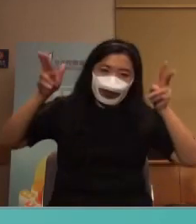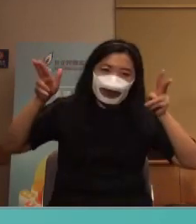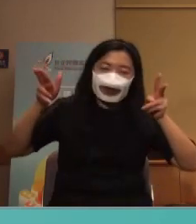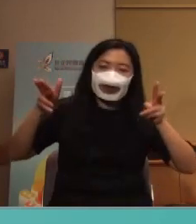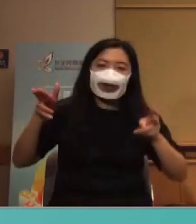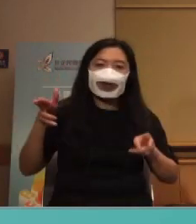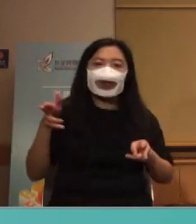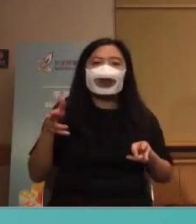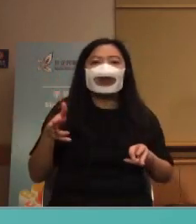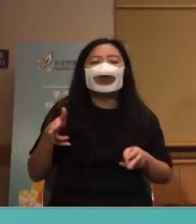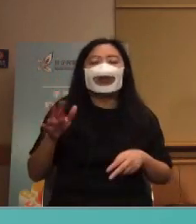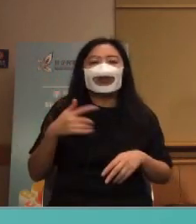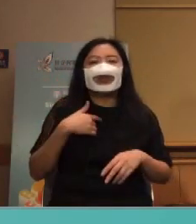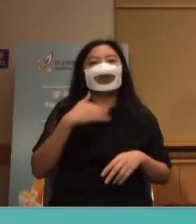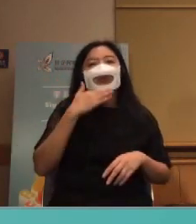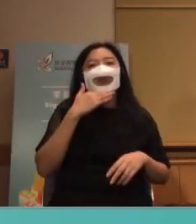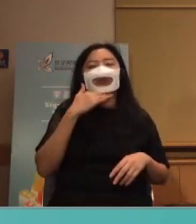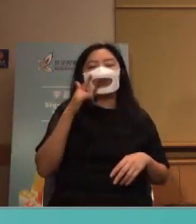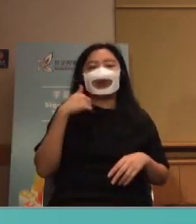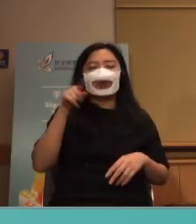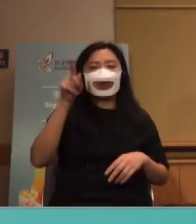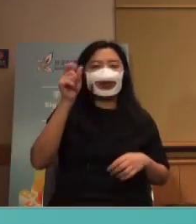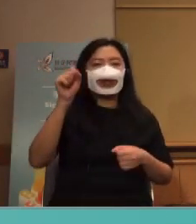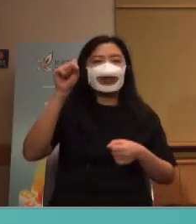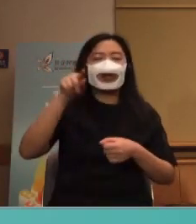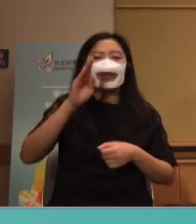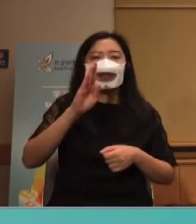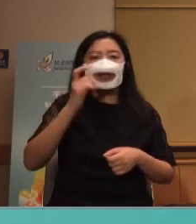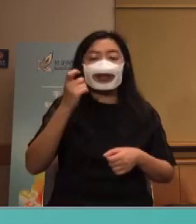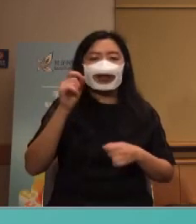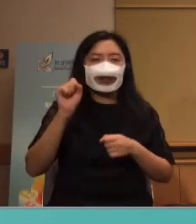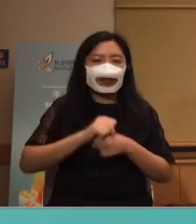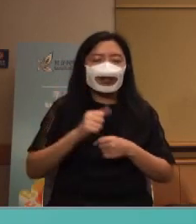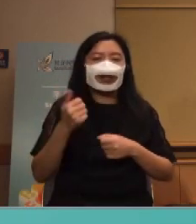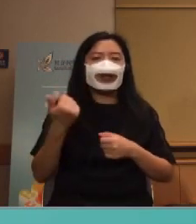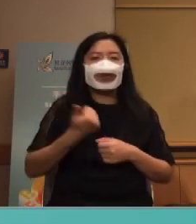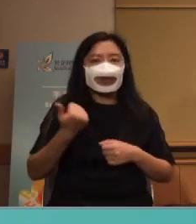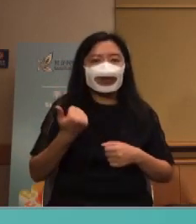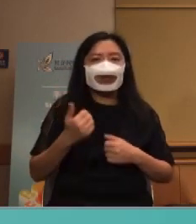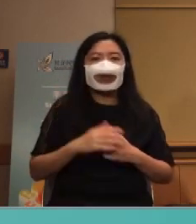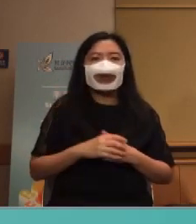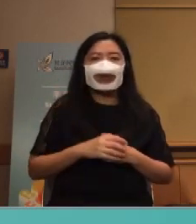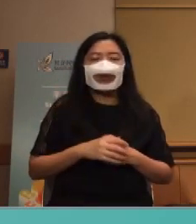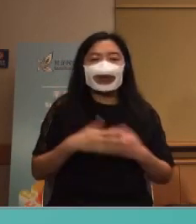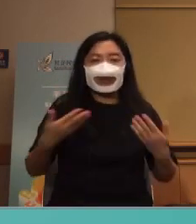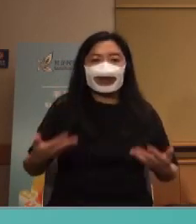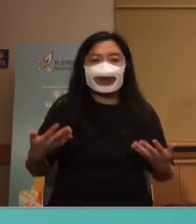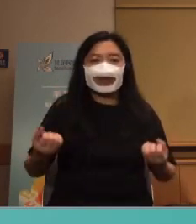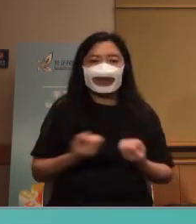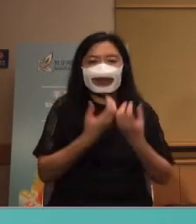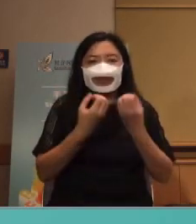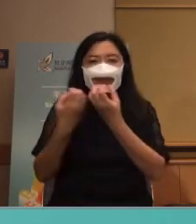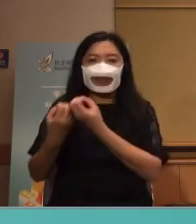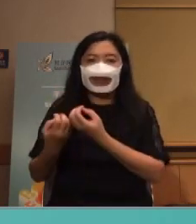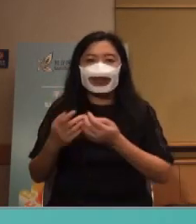market happening, it's probably harder for general public to say, oh yeah, it's a good time to go into Web3. So that could be a little bit